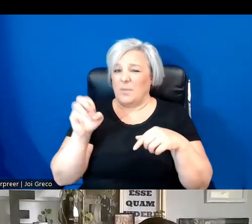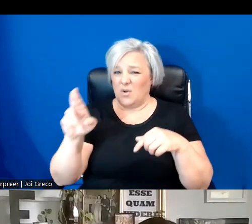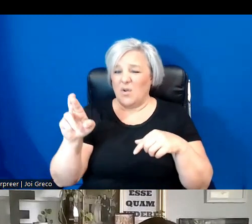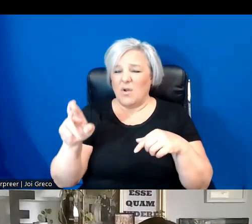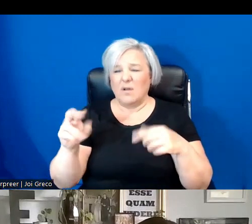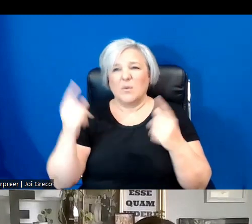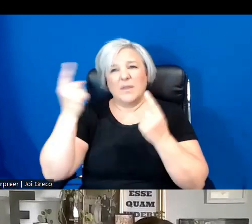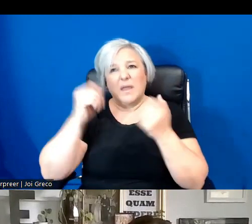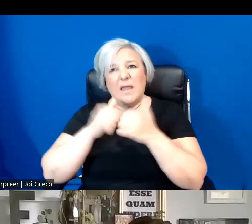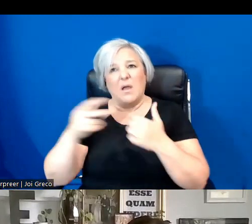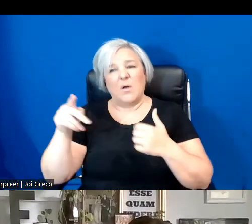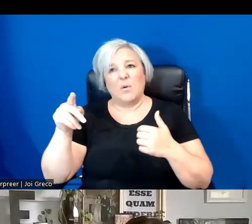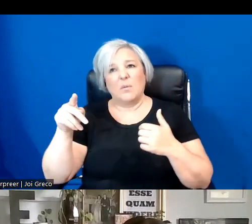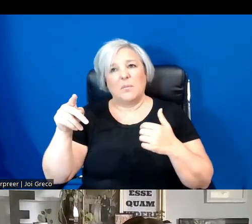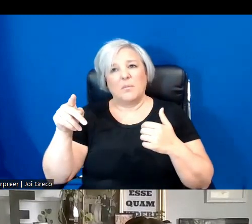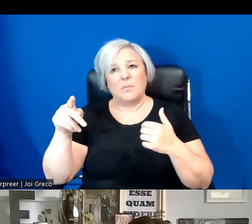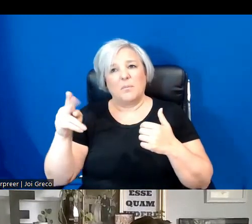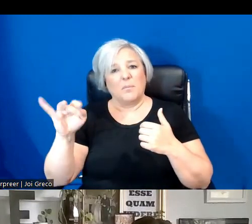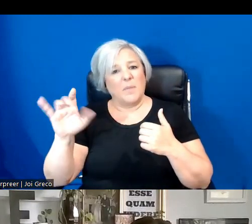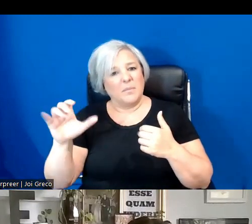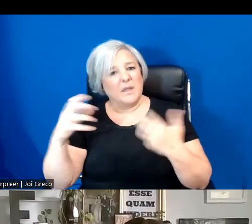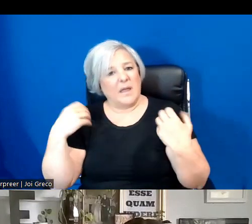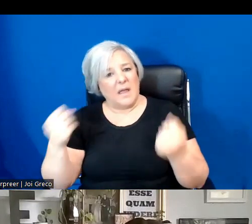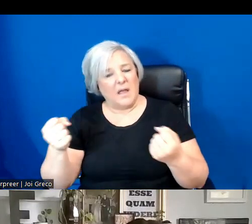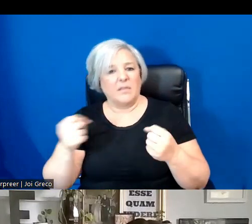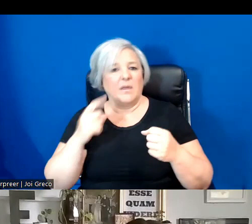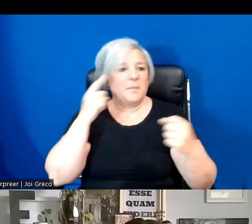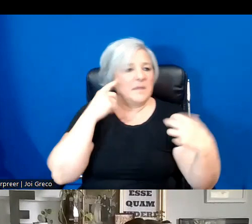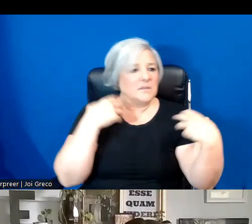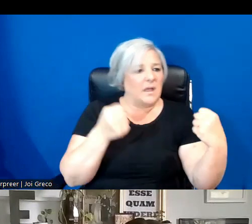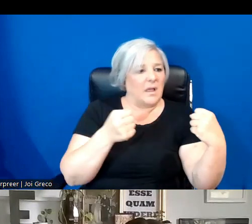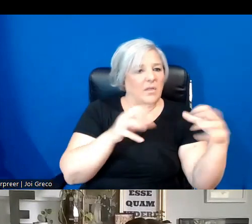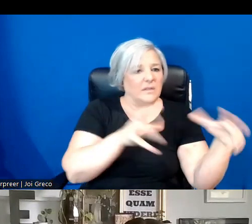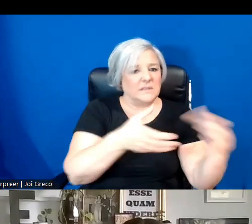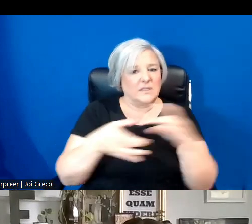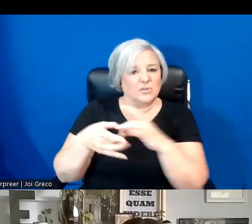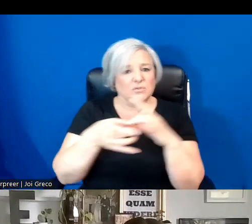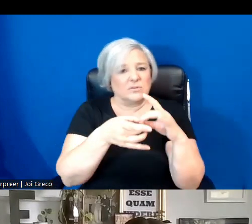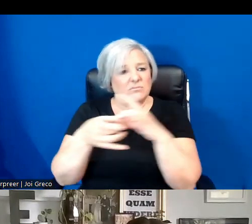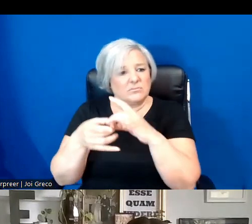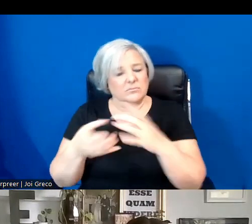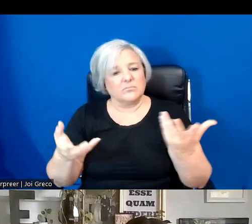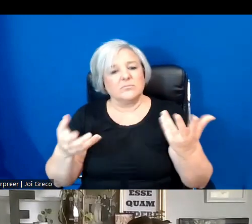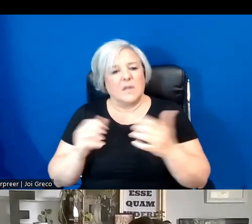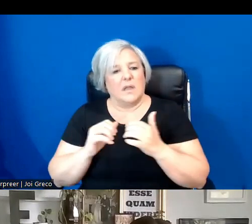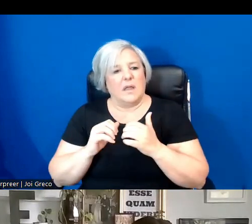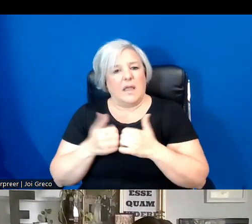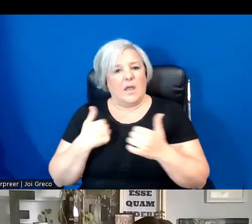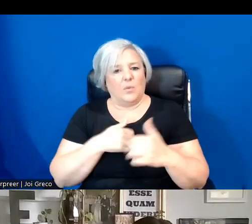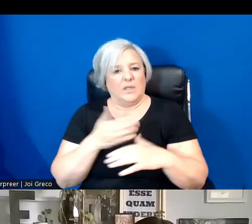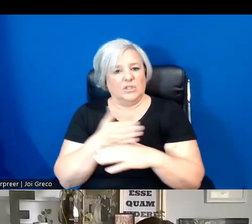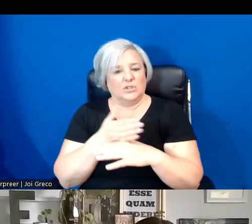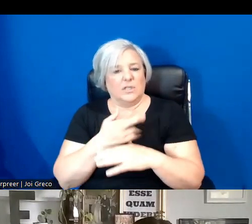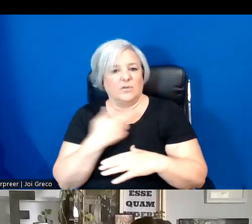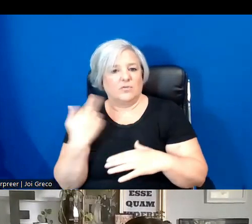how public health and mental health sectors can work together better, where the way shared risk and protective